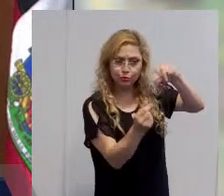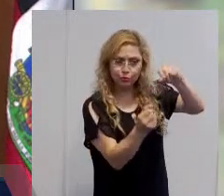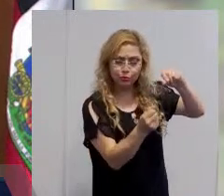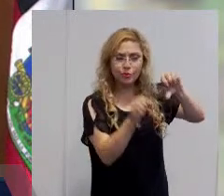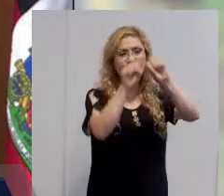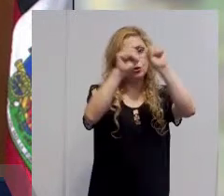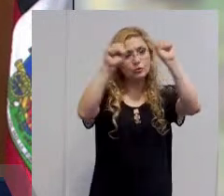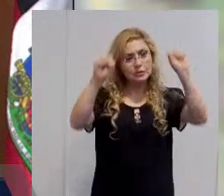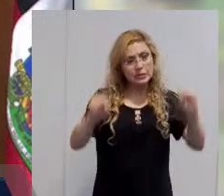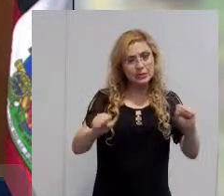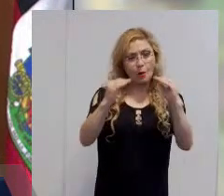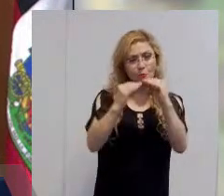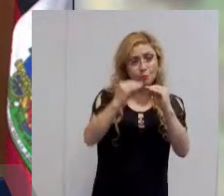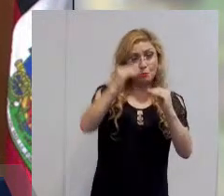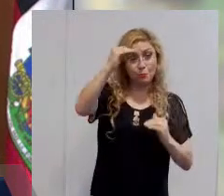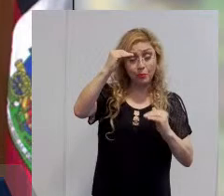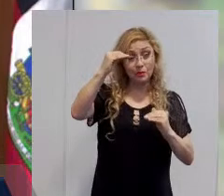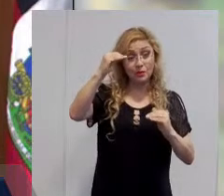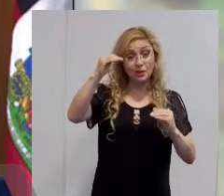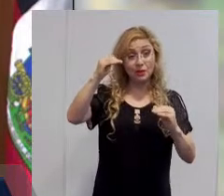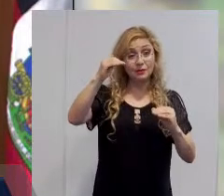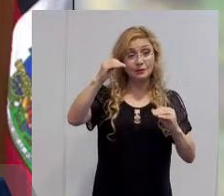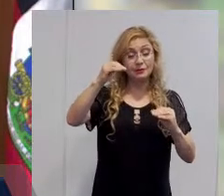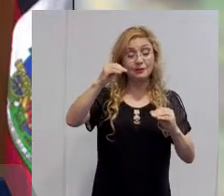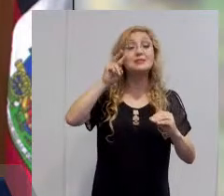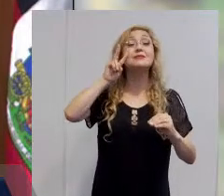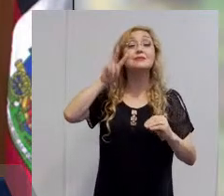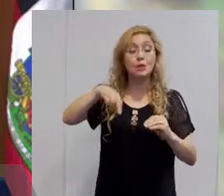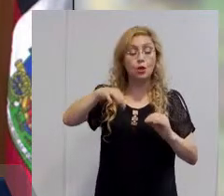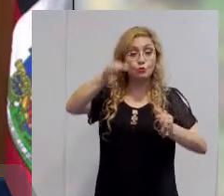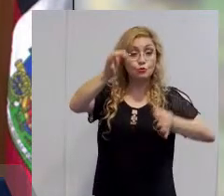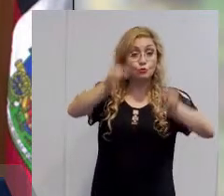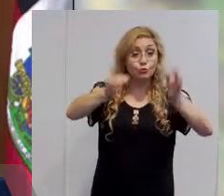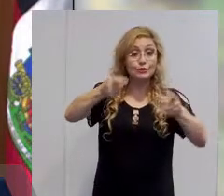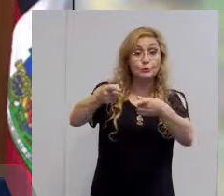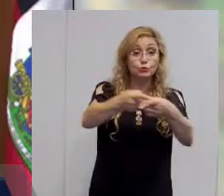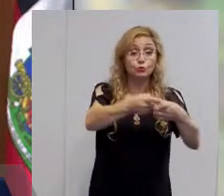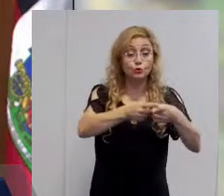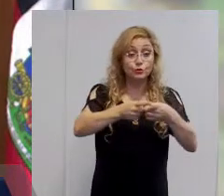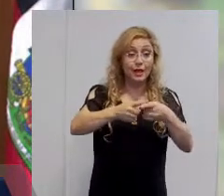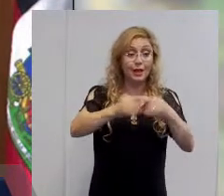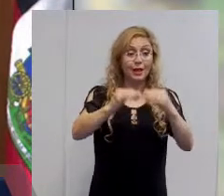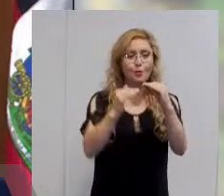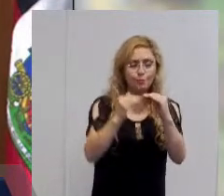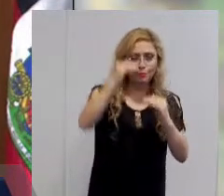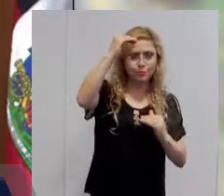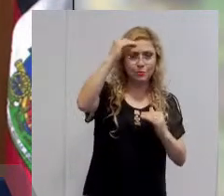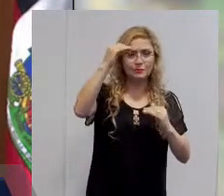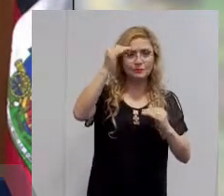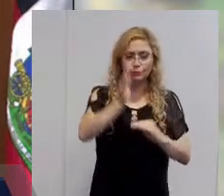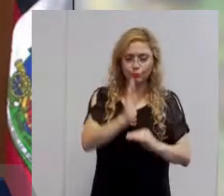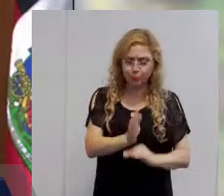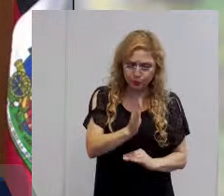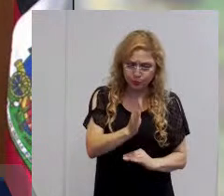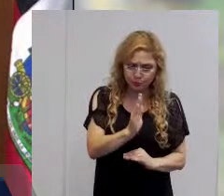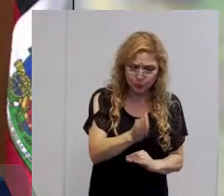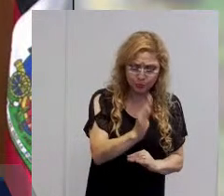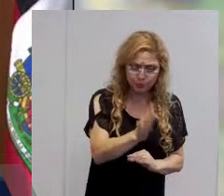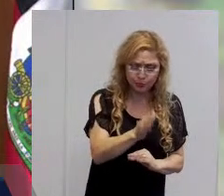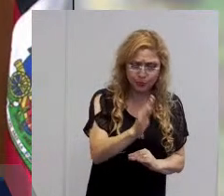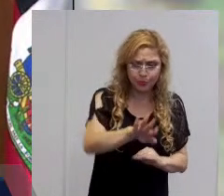planet Earth with systems that are not equitable, where we have a great deal of social injustices and